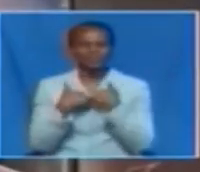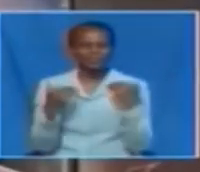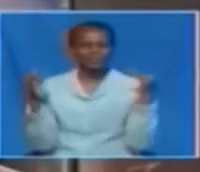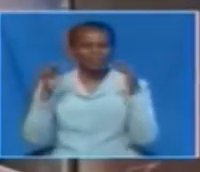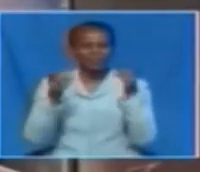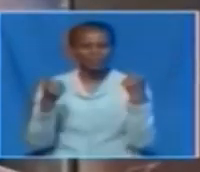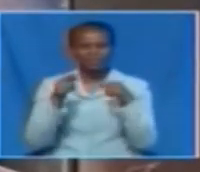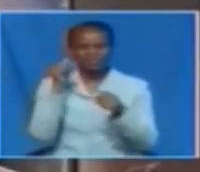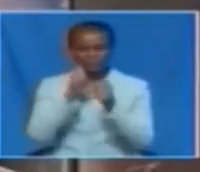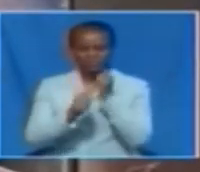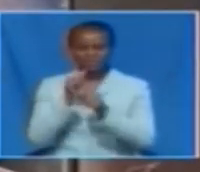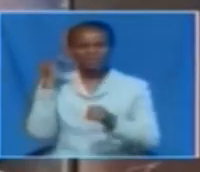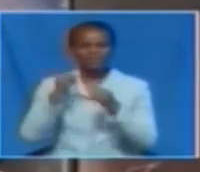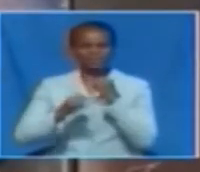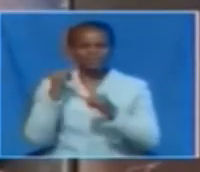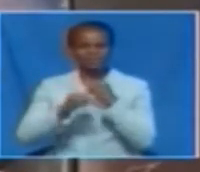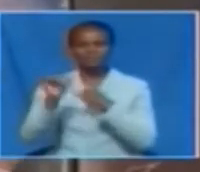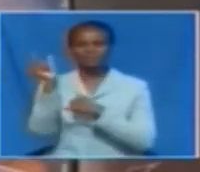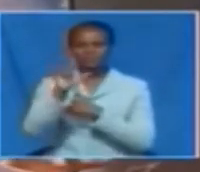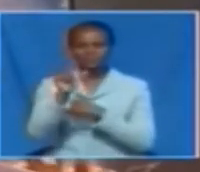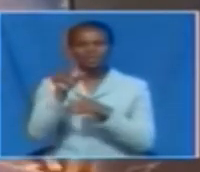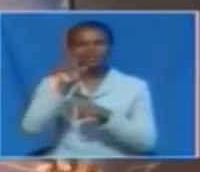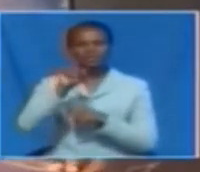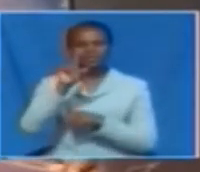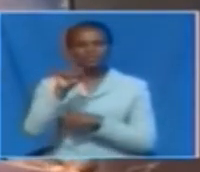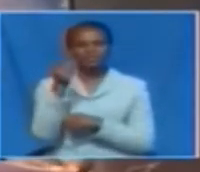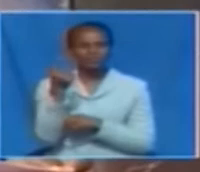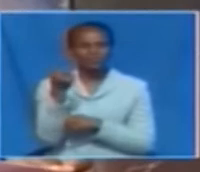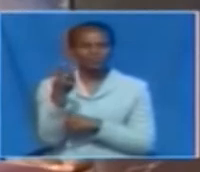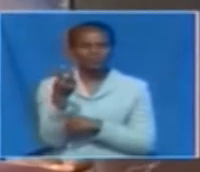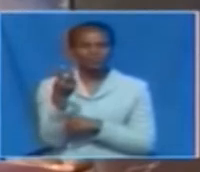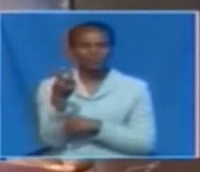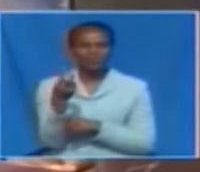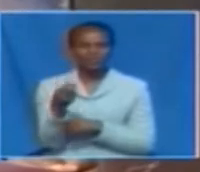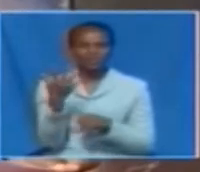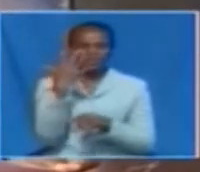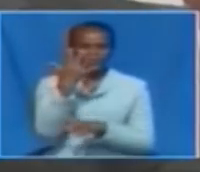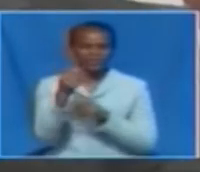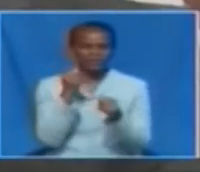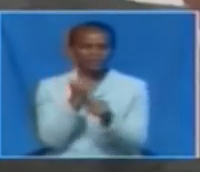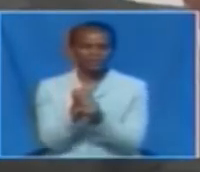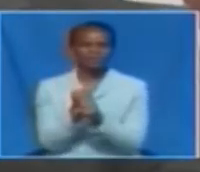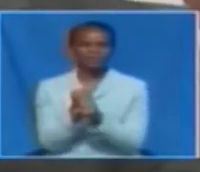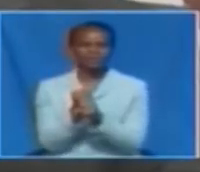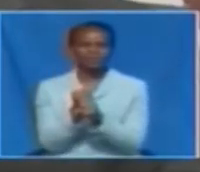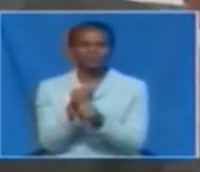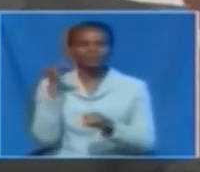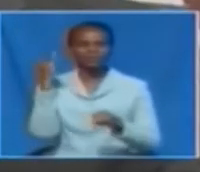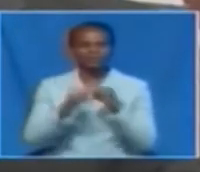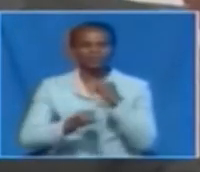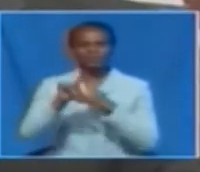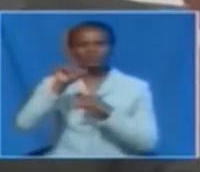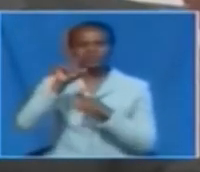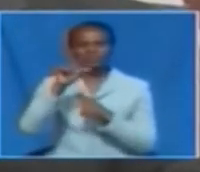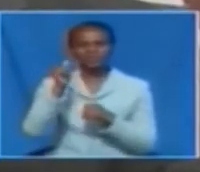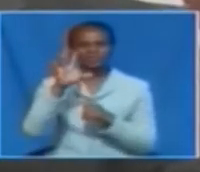When you say which was the last convention of MMD, it's 2012. 2012, 5 years, finishes in